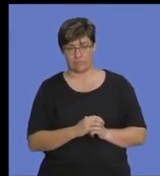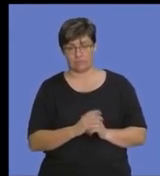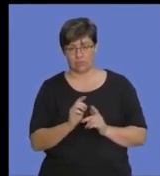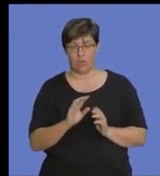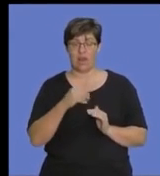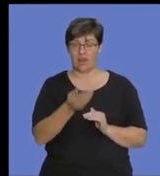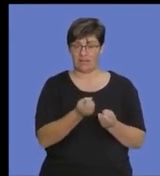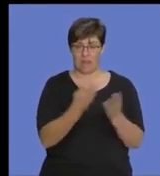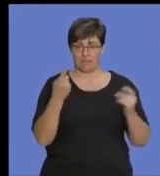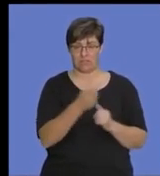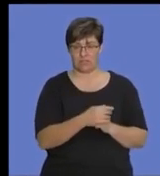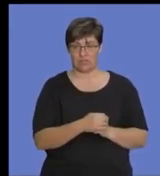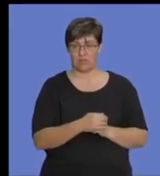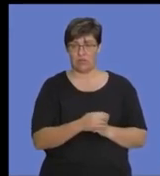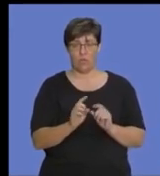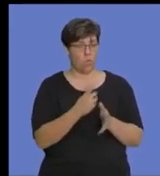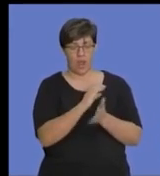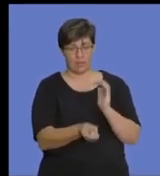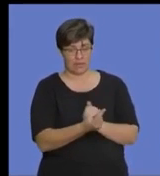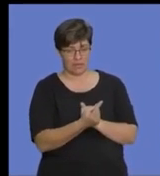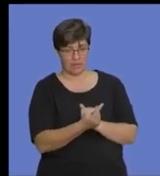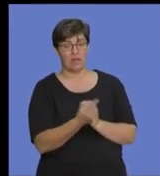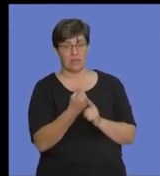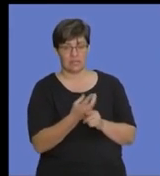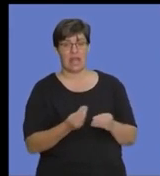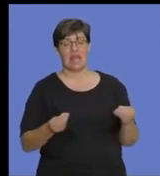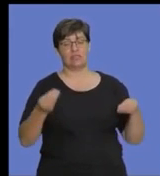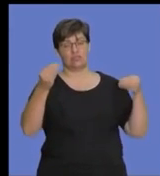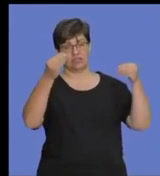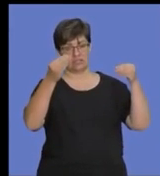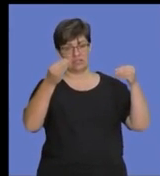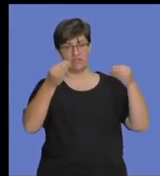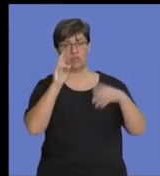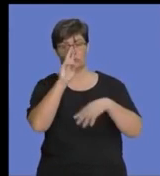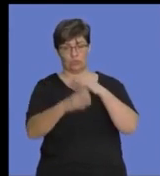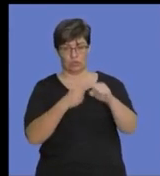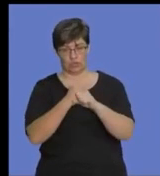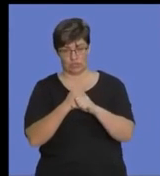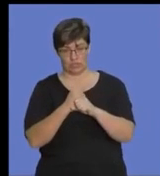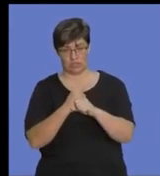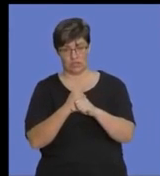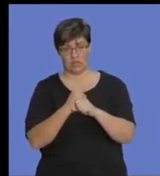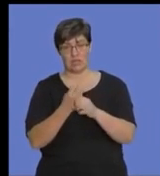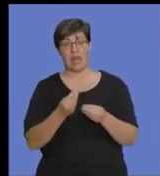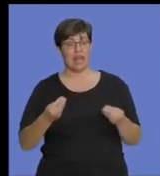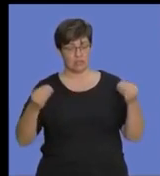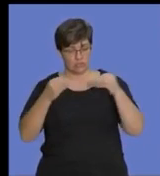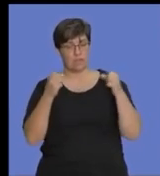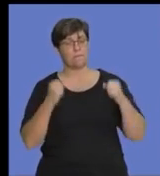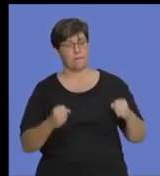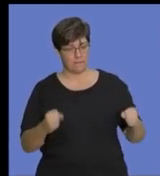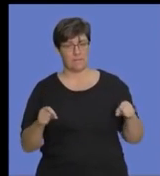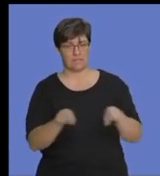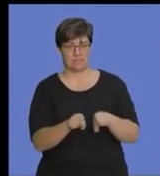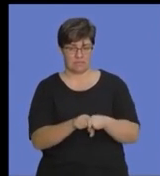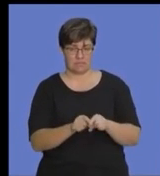8,000. And that's what she was left with. What happened to this? This gained interest for the last 2 years, and